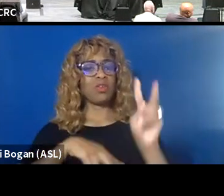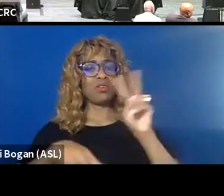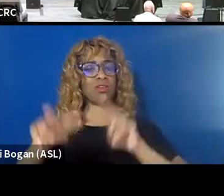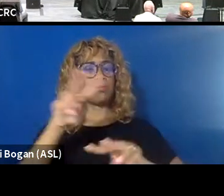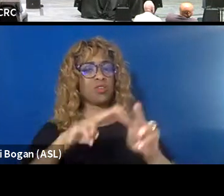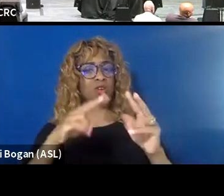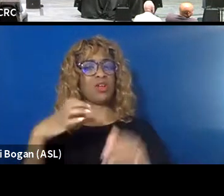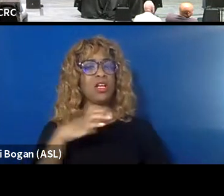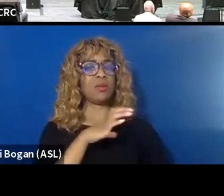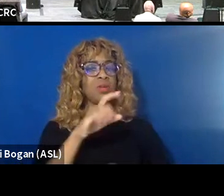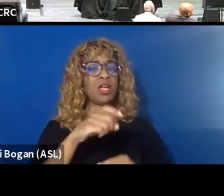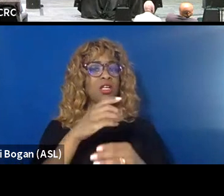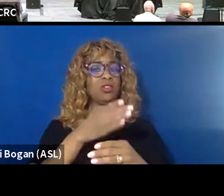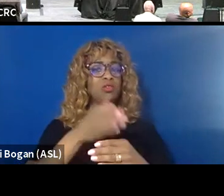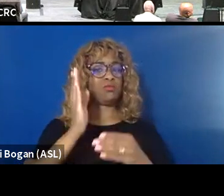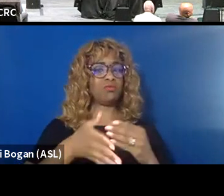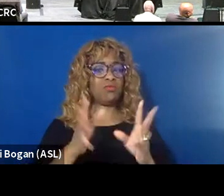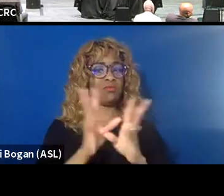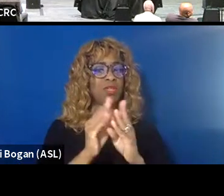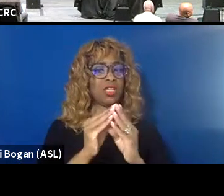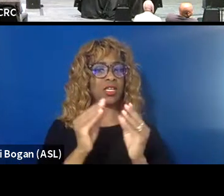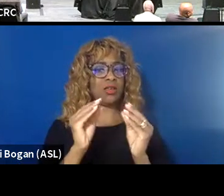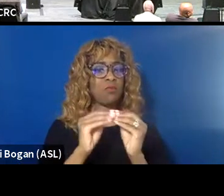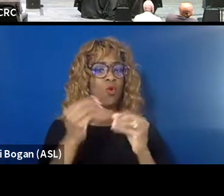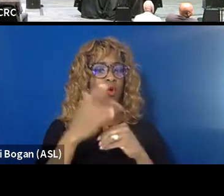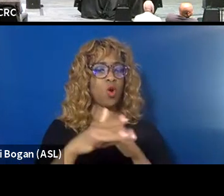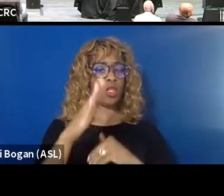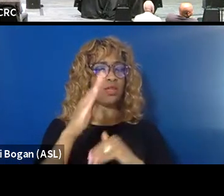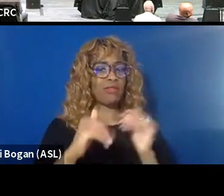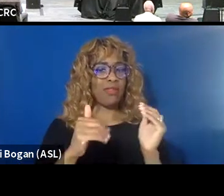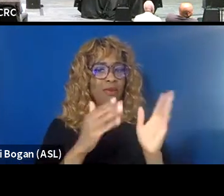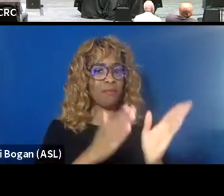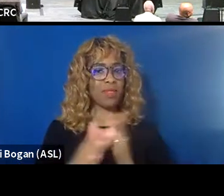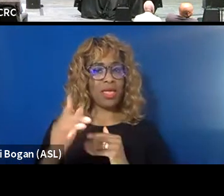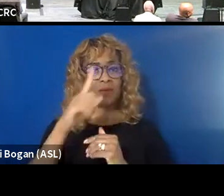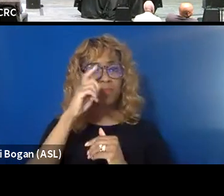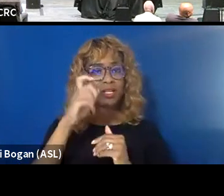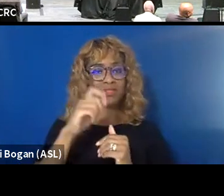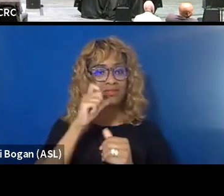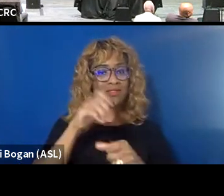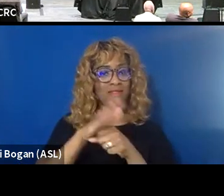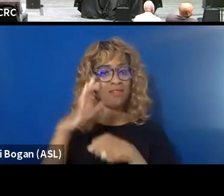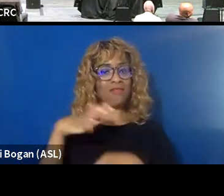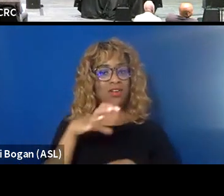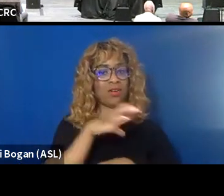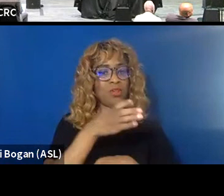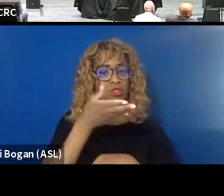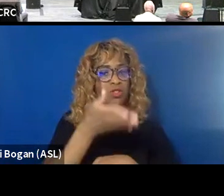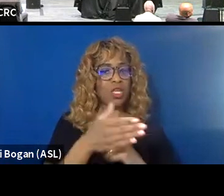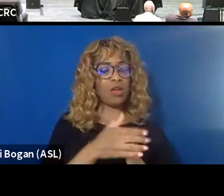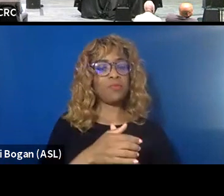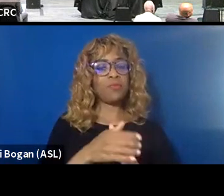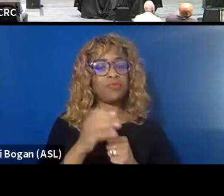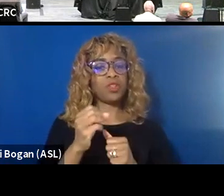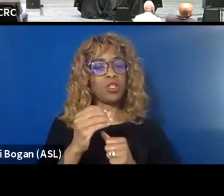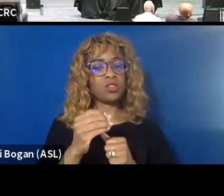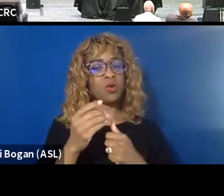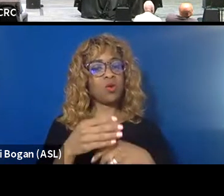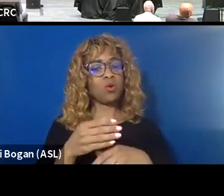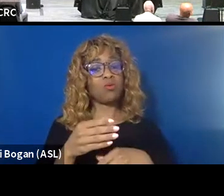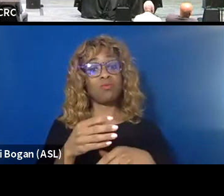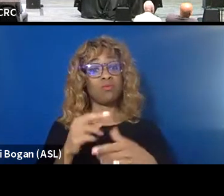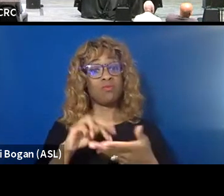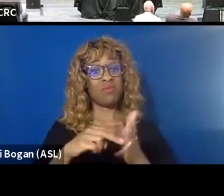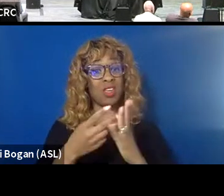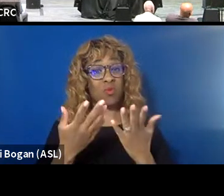commission had to end their meeting earlier than planned when they lost their quorum. As a result, important items on